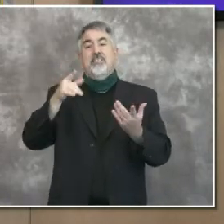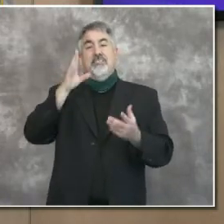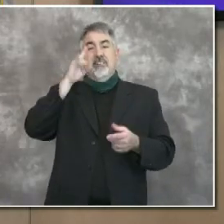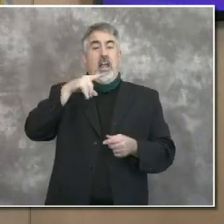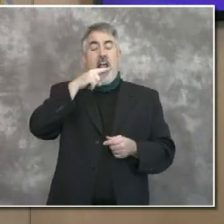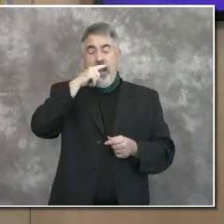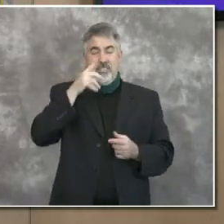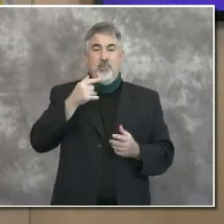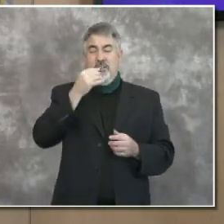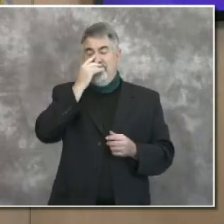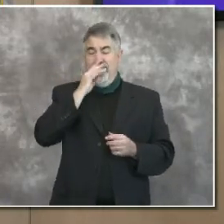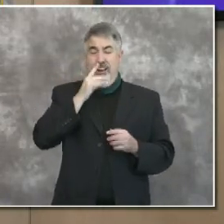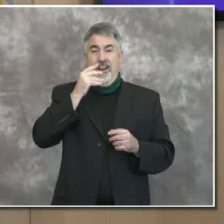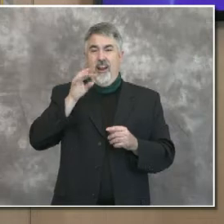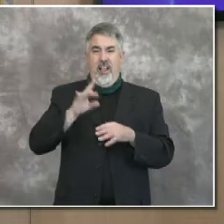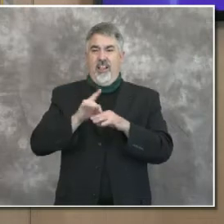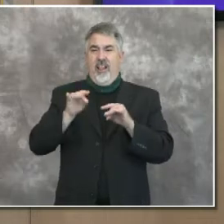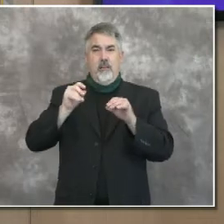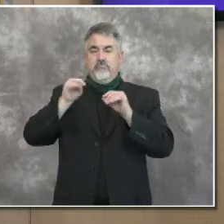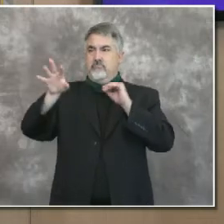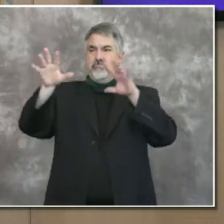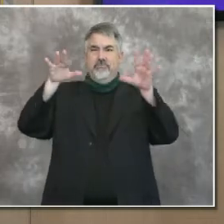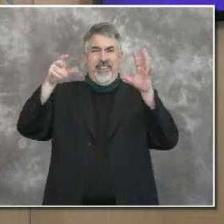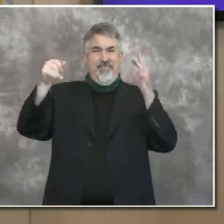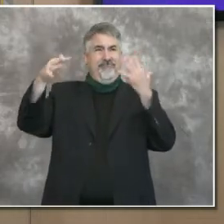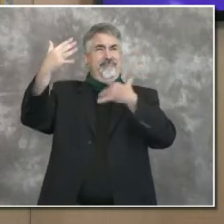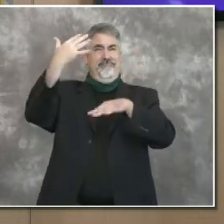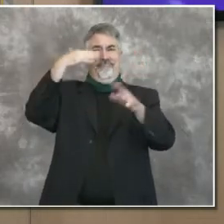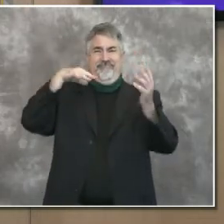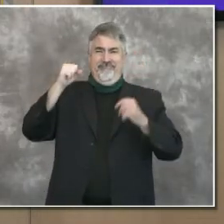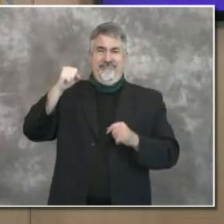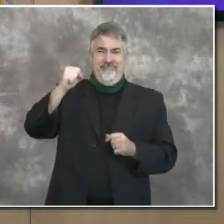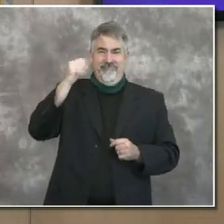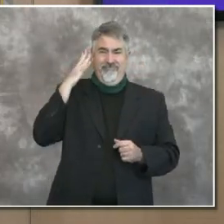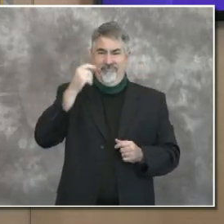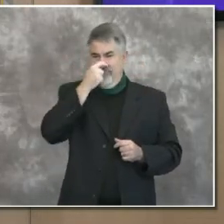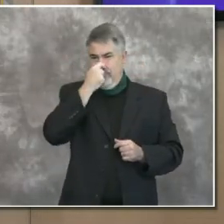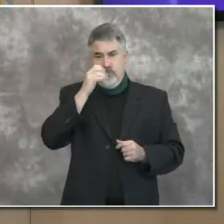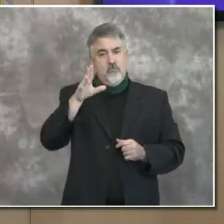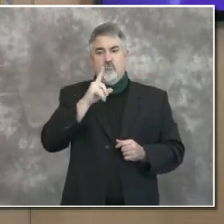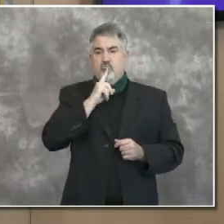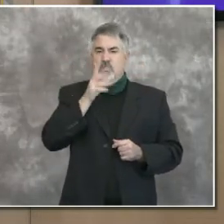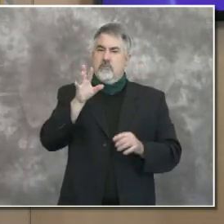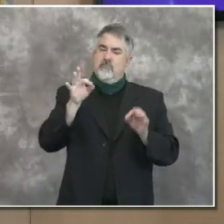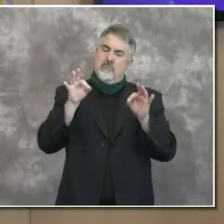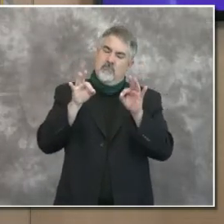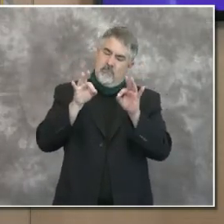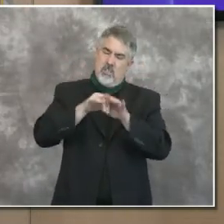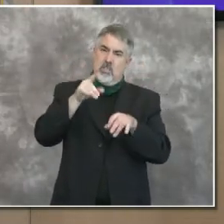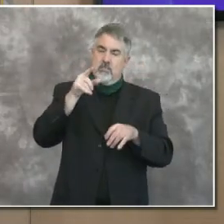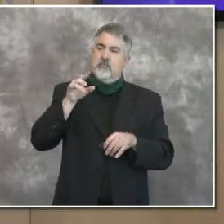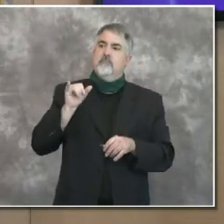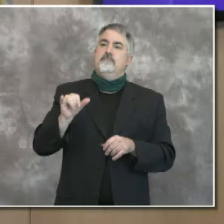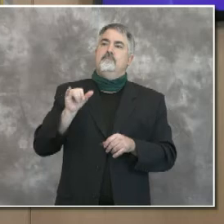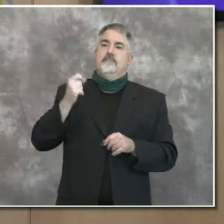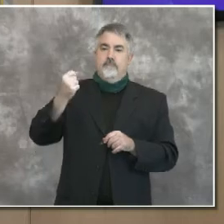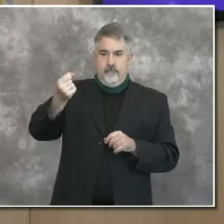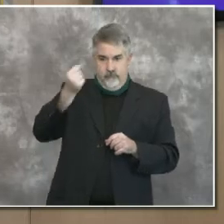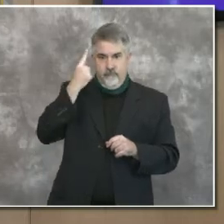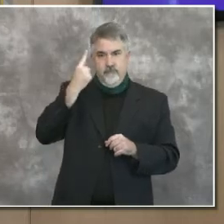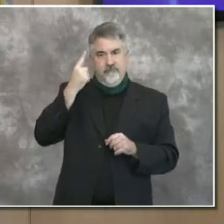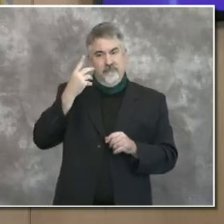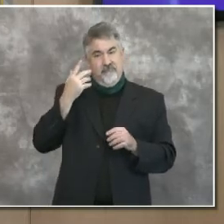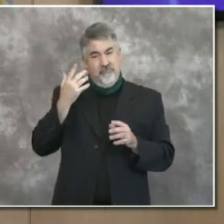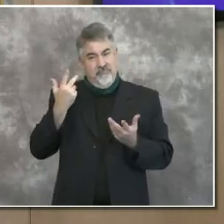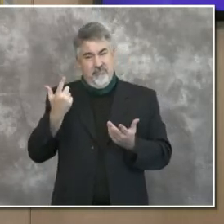yelling or whatever it is that we do in public, consider it and look at it. Even though it may not be